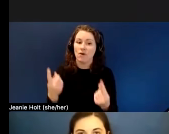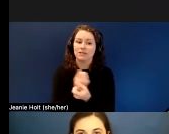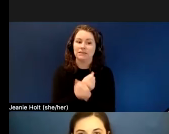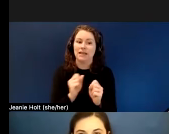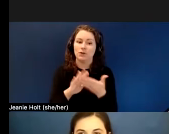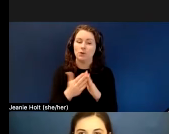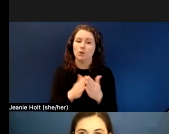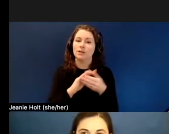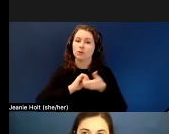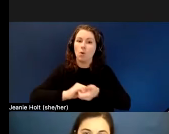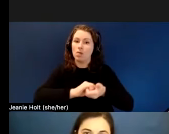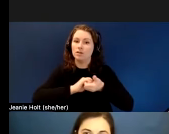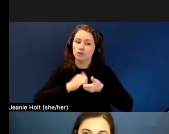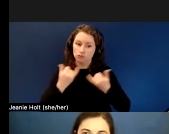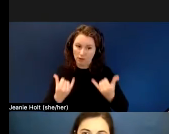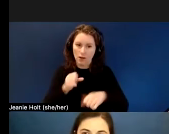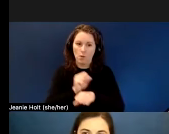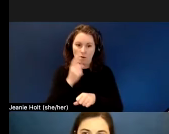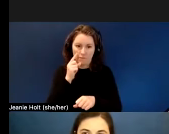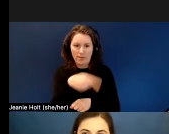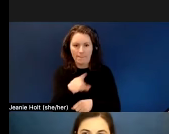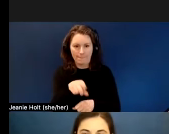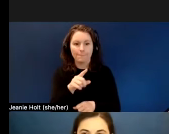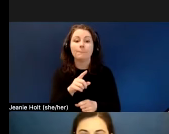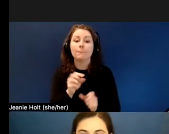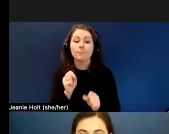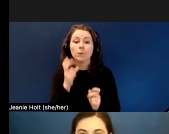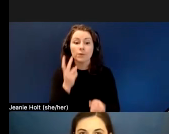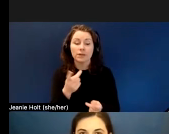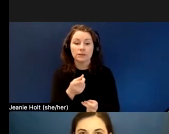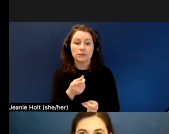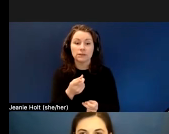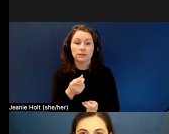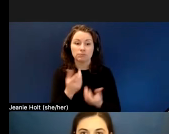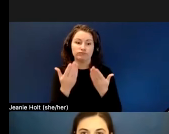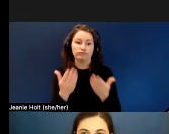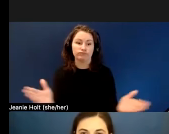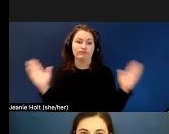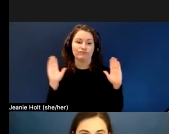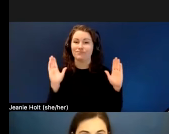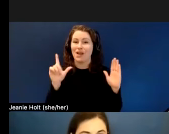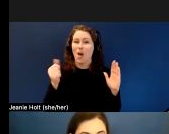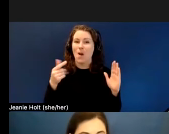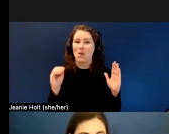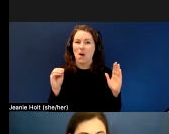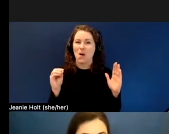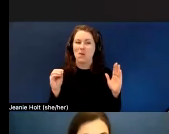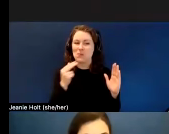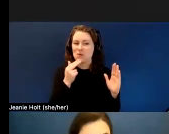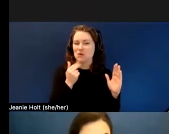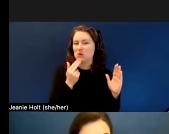is currently working in. As you'll see, kind of across the logos, there's a